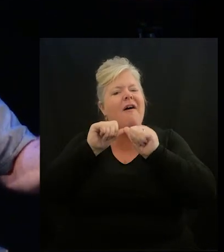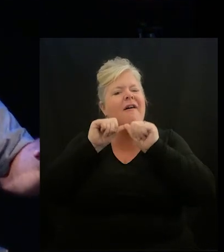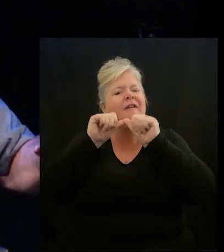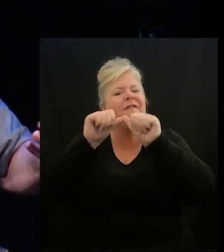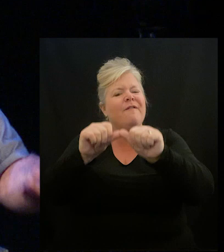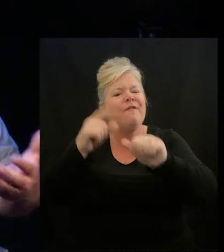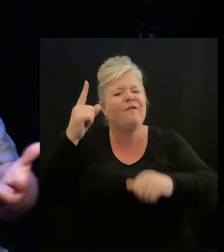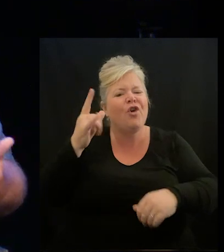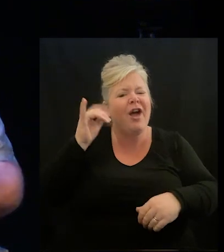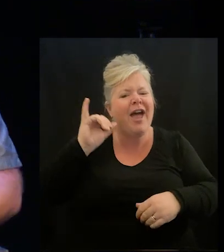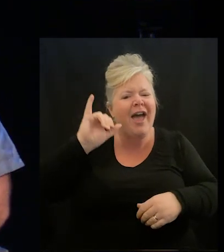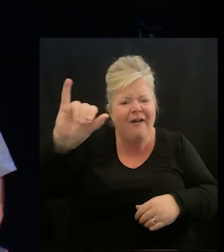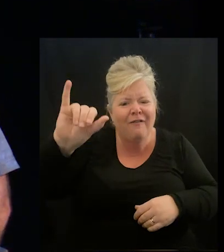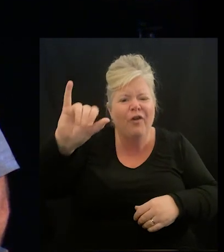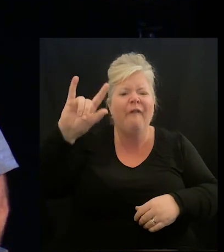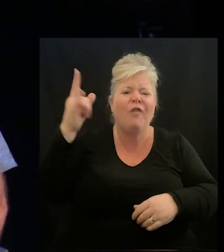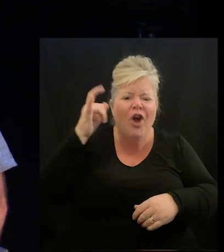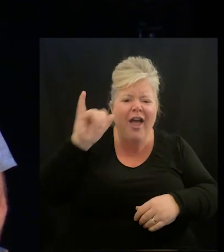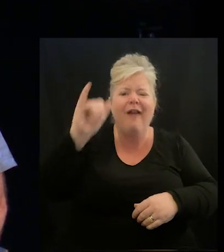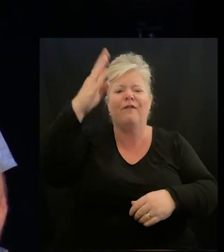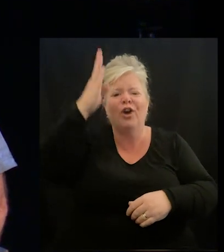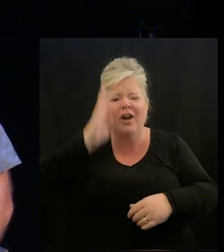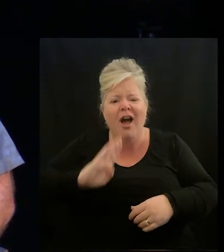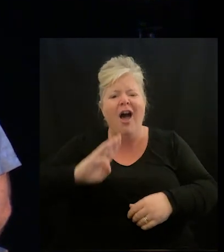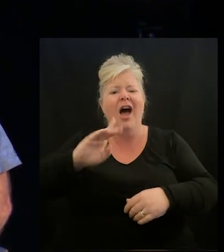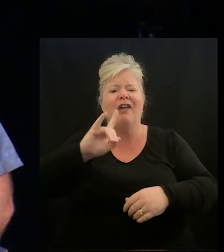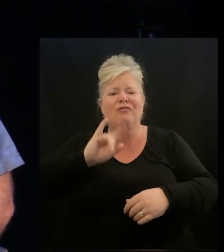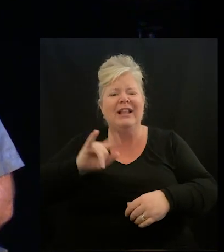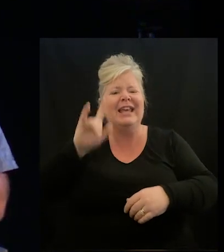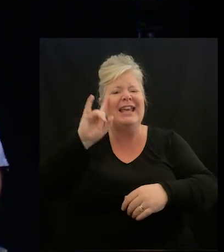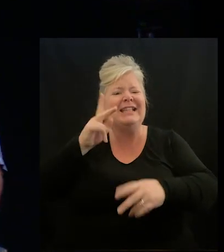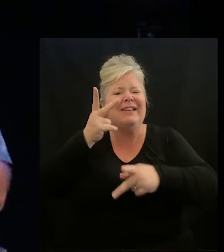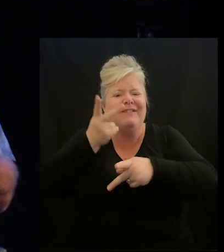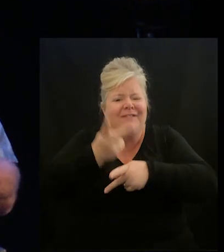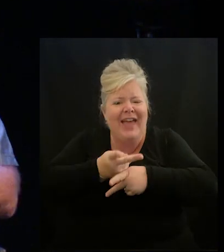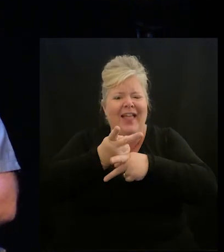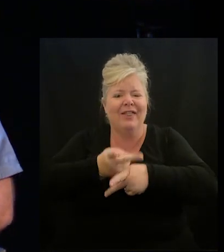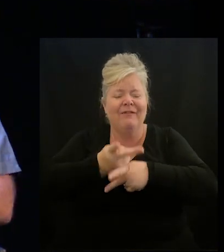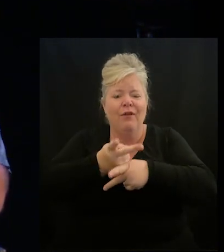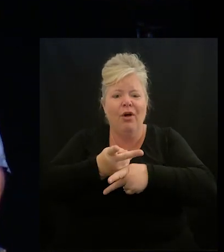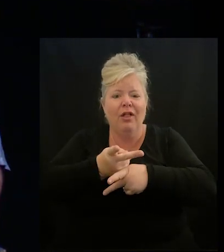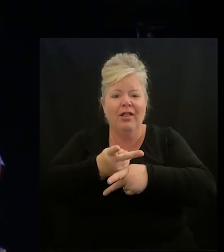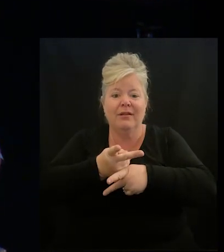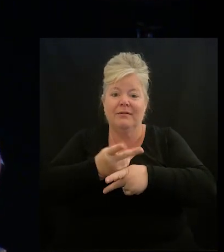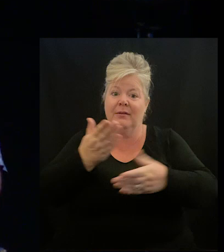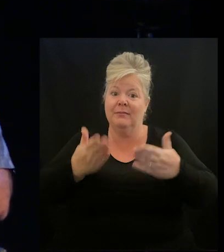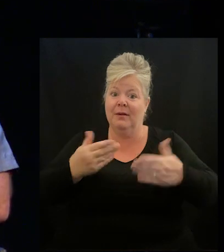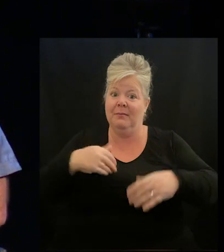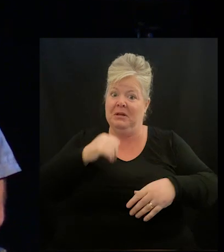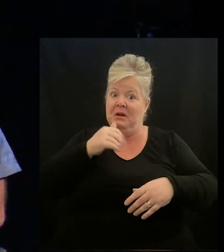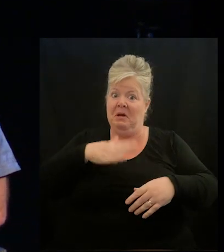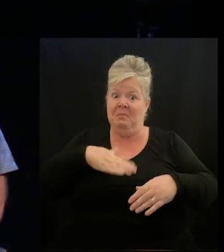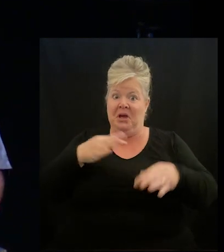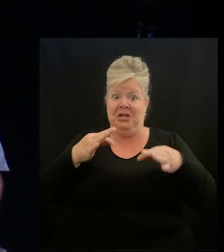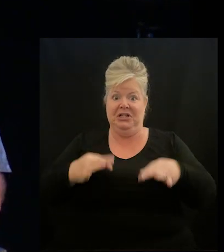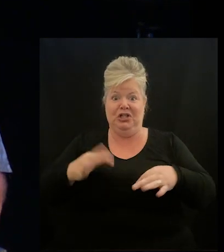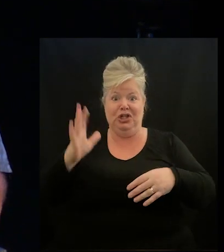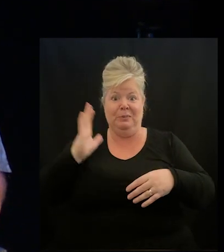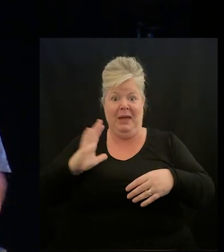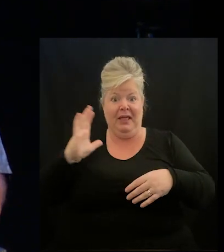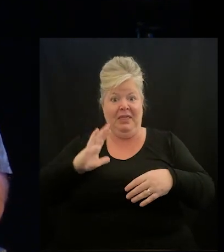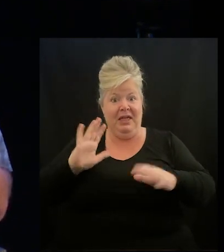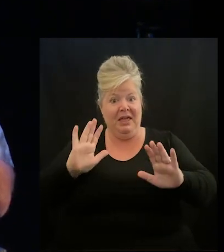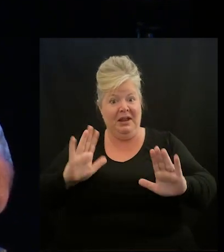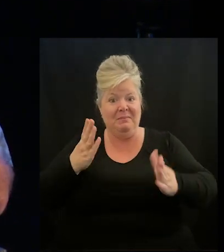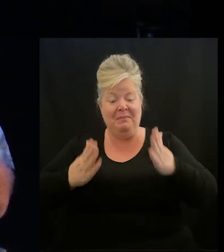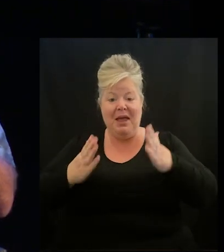Forever, God is faithful. Now, if I'm being honest with you guys, that probably would not have been my choice in that circumstance. I'm thinking